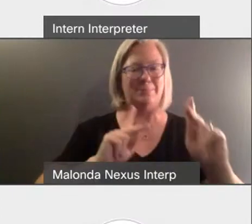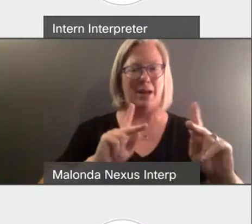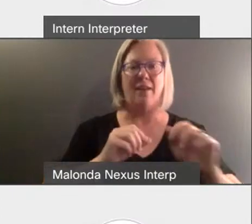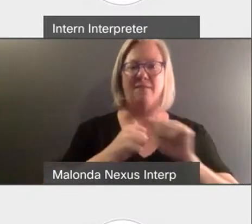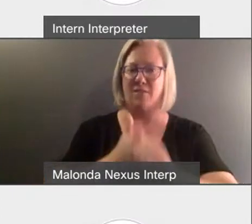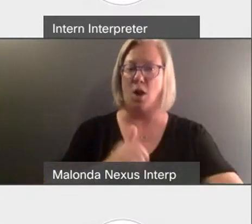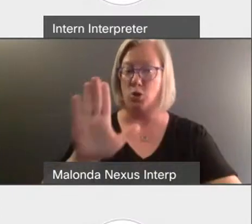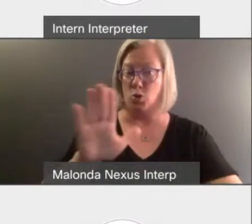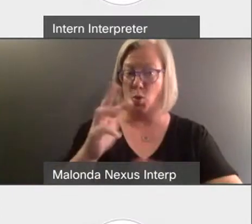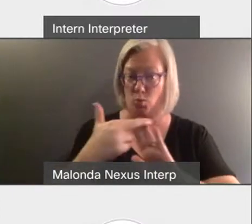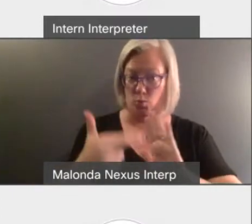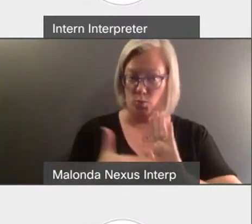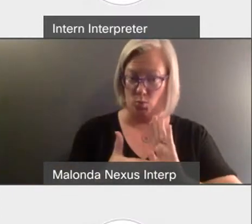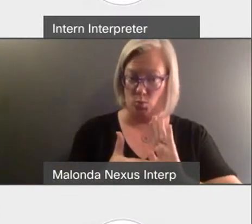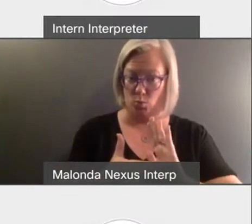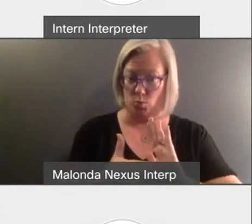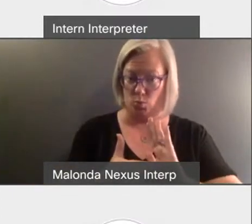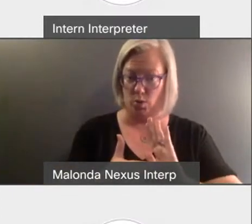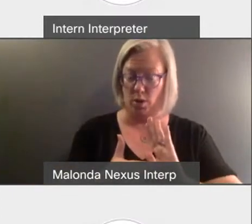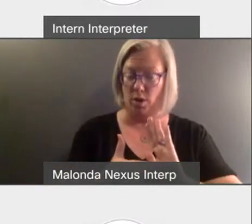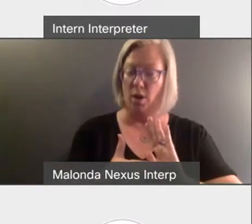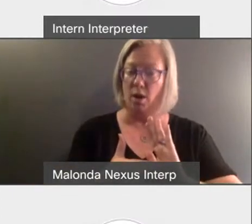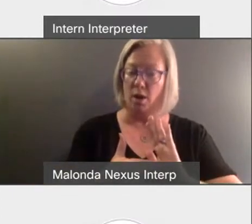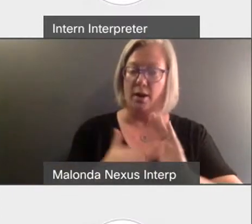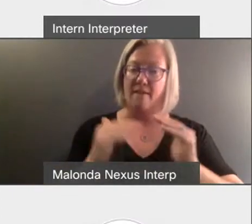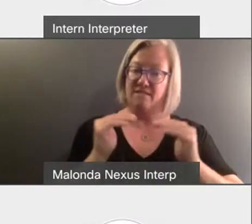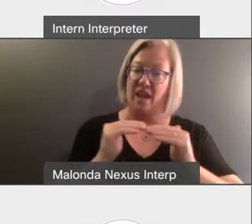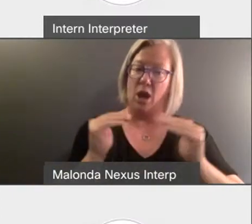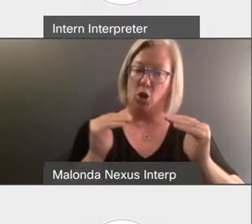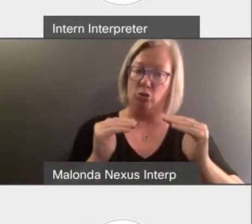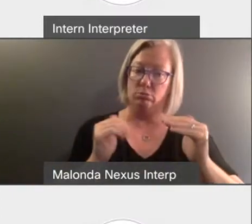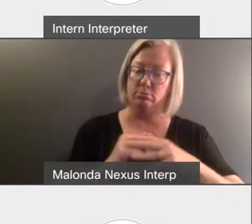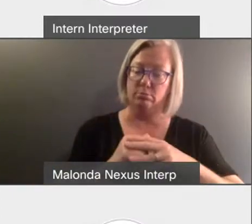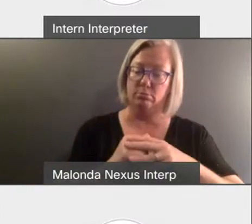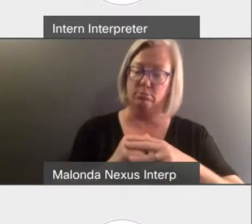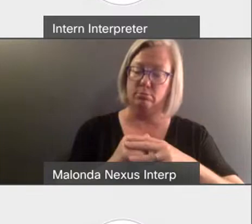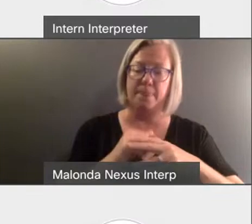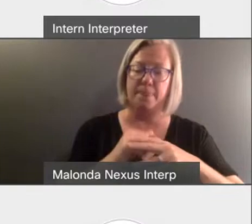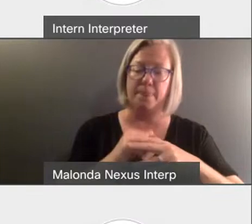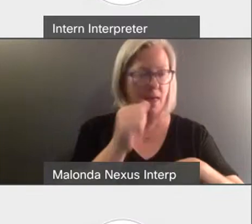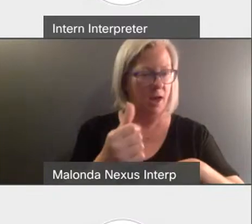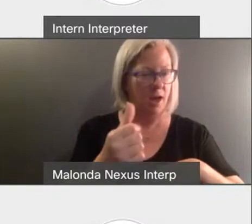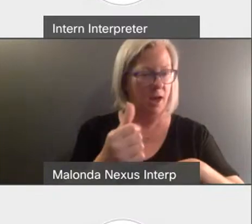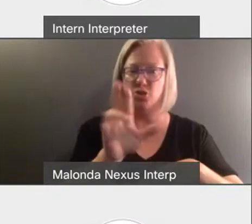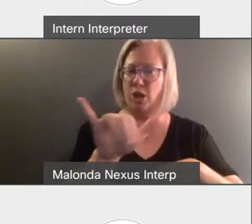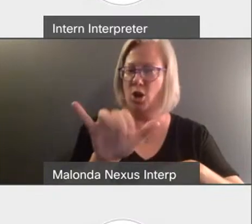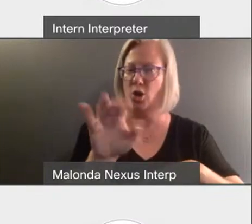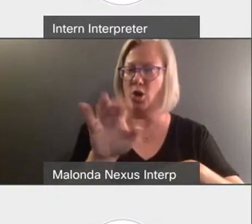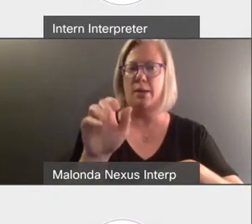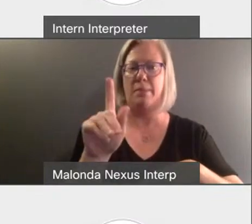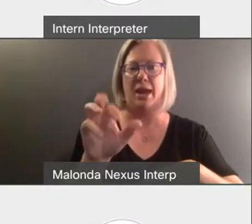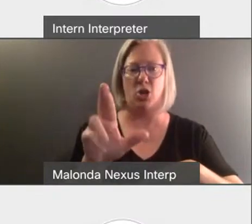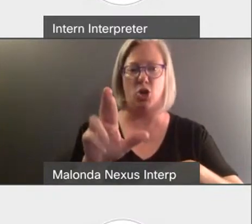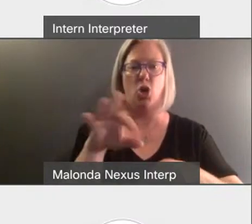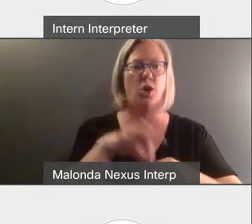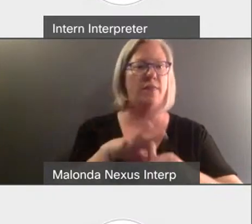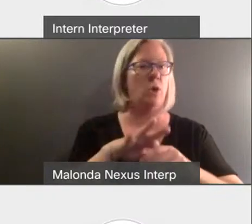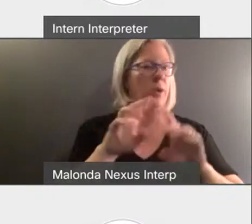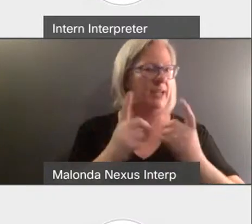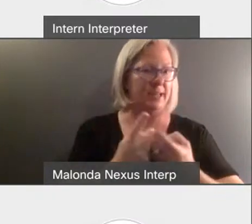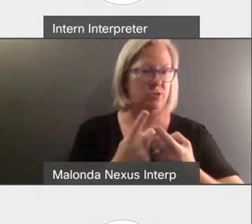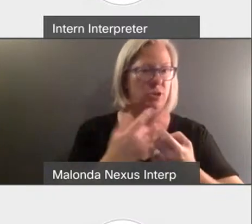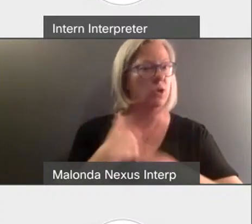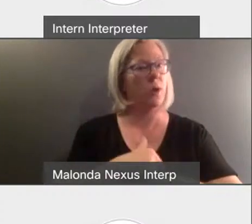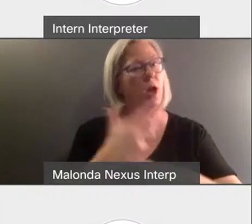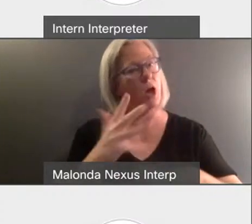rules, which admonish you to be fair. Not gerrymander the voting districts. We all have